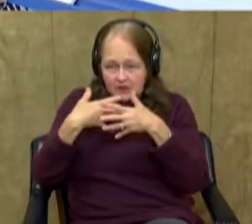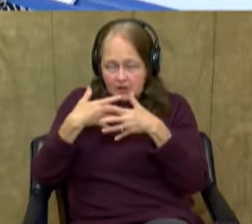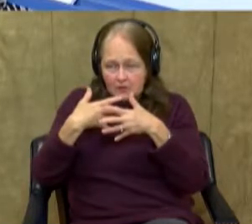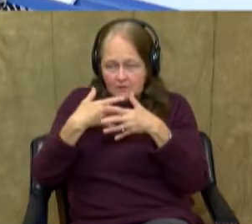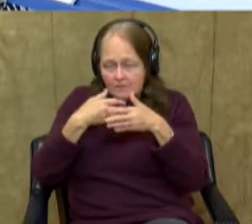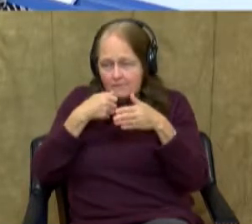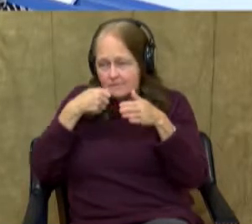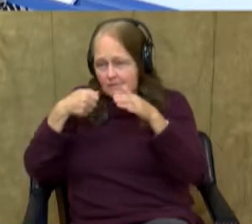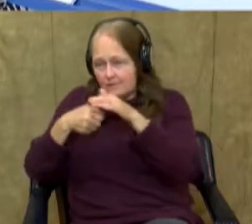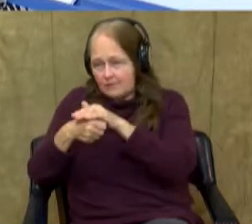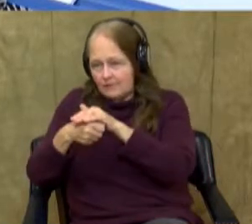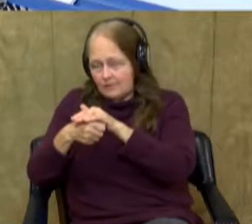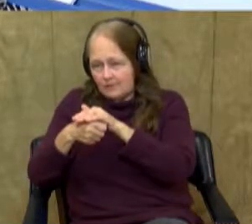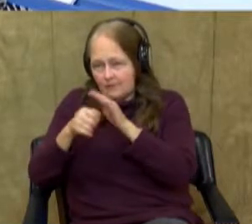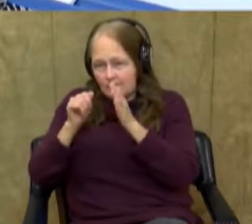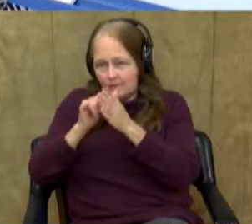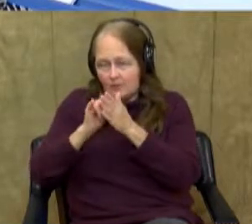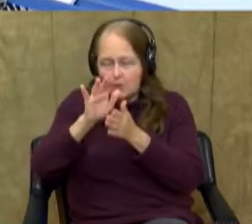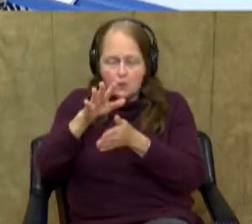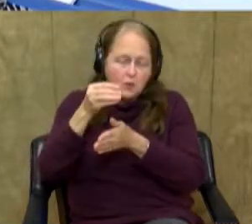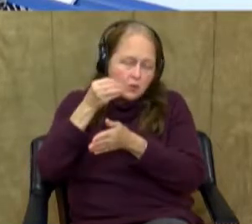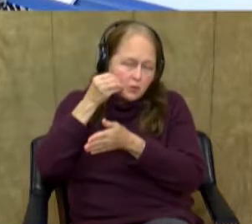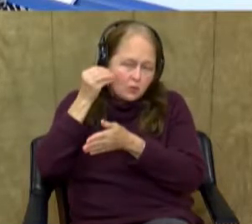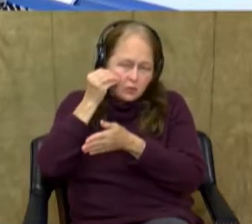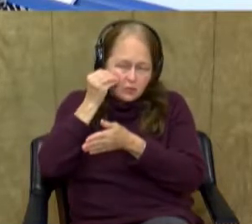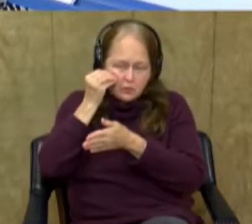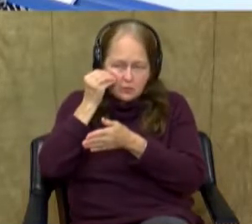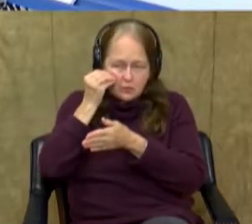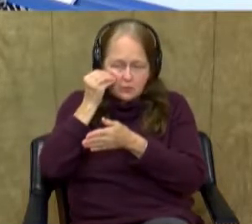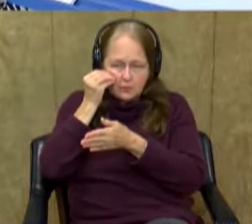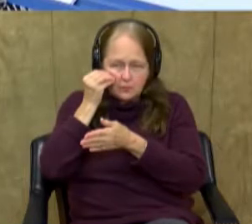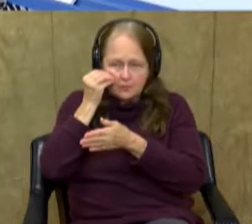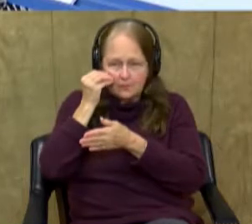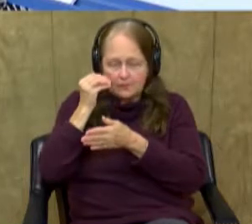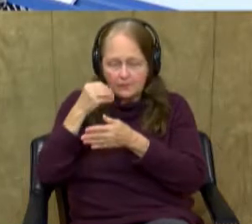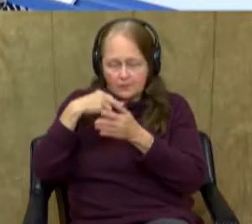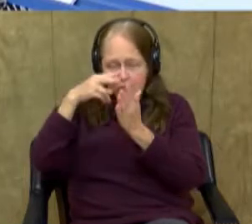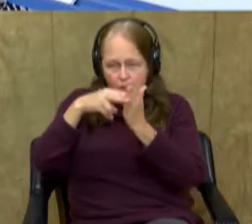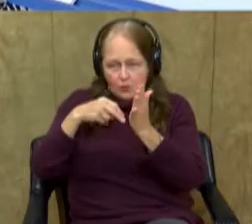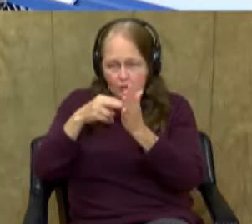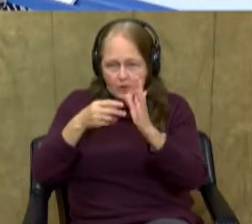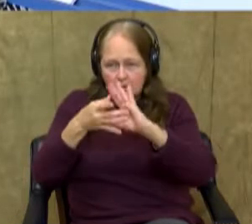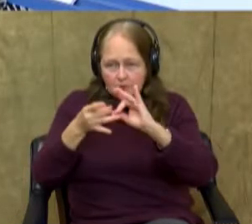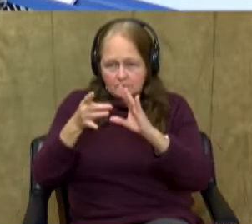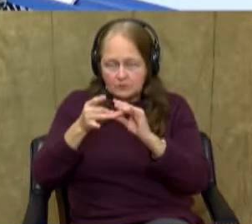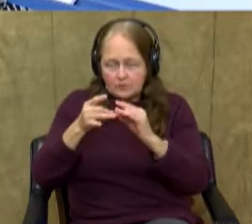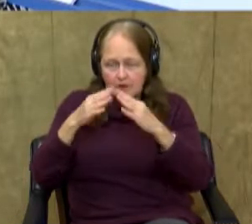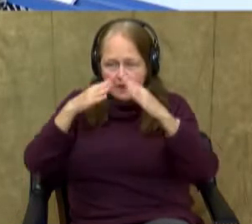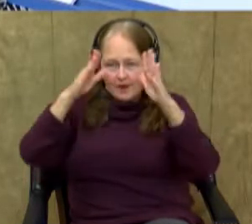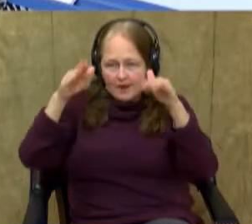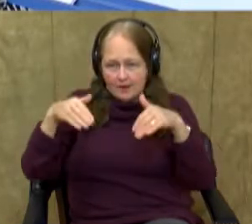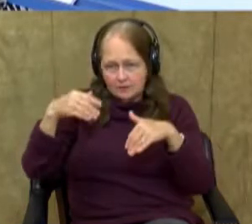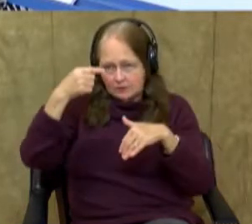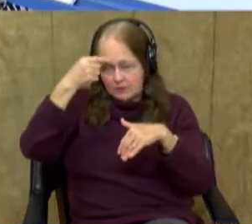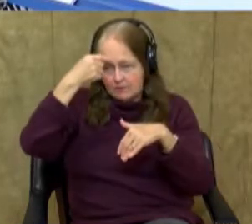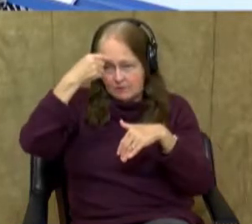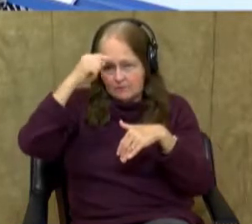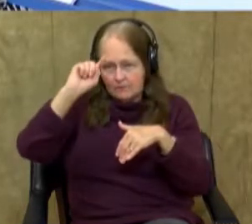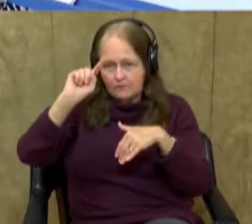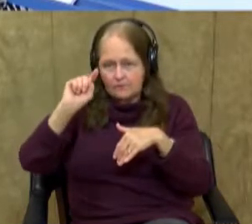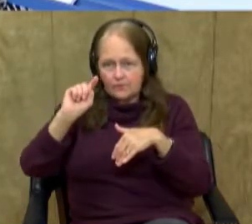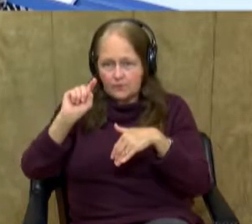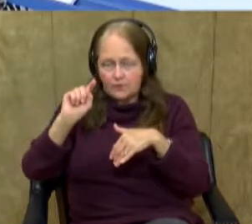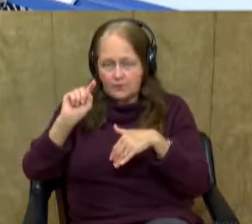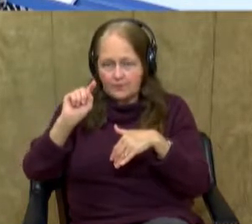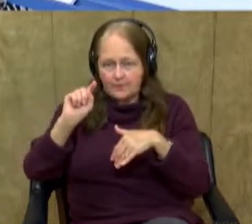This isn't just their shell, but this is their home. So we're going to read our story, A House for a Hermit Crab, and